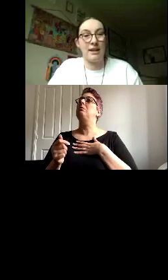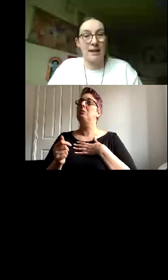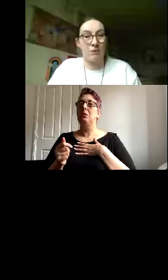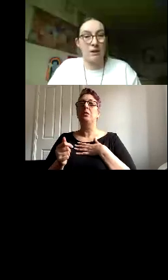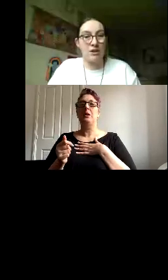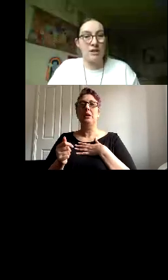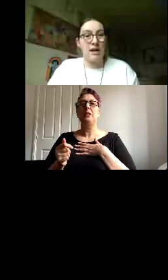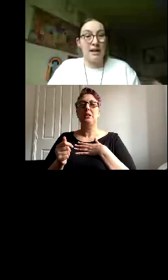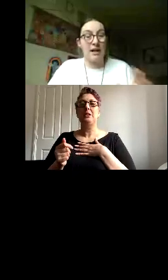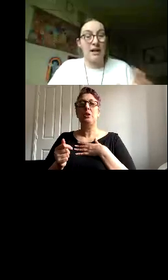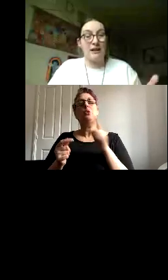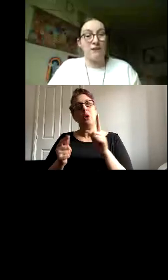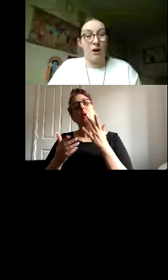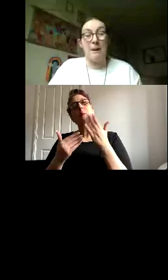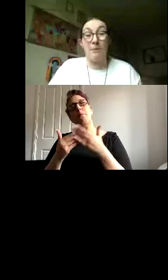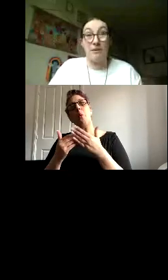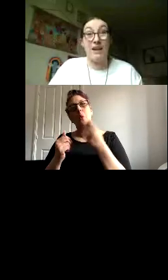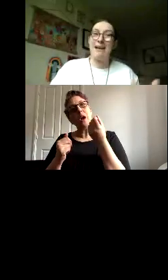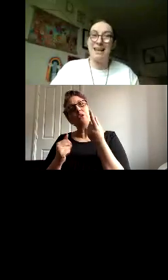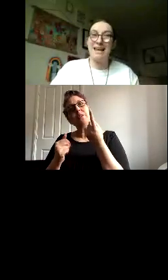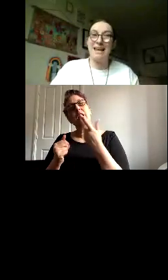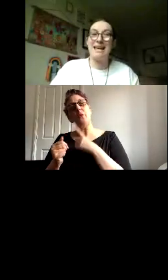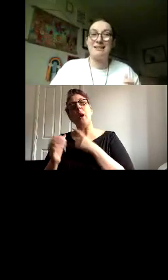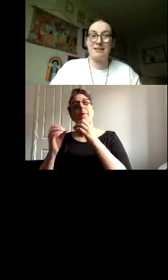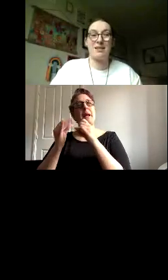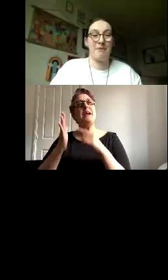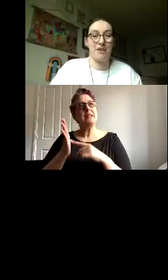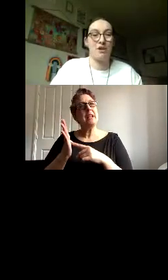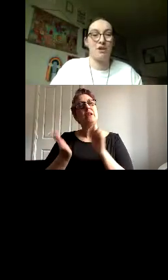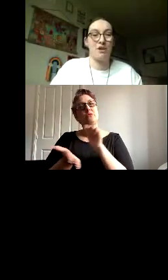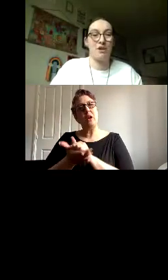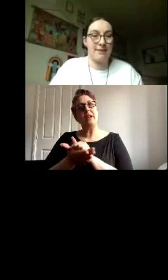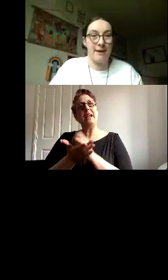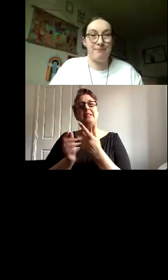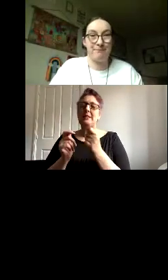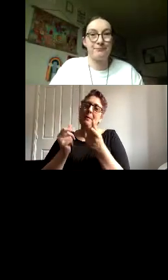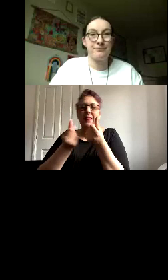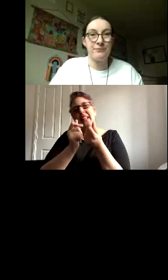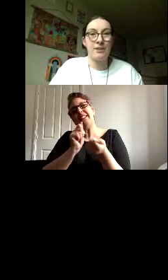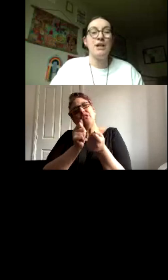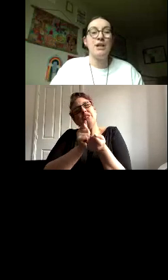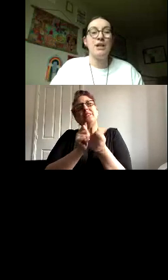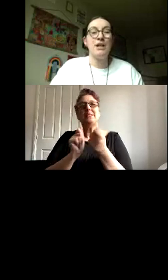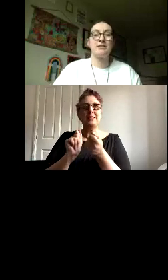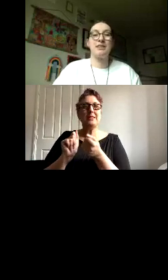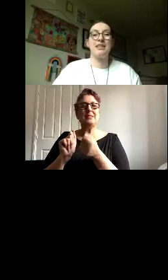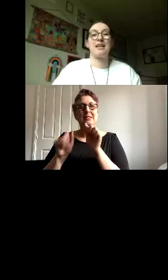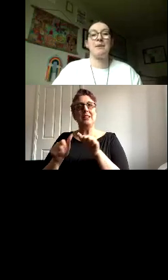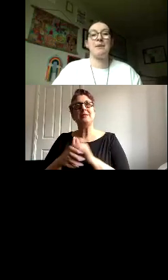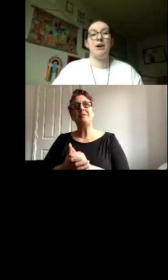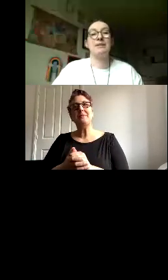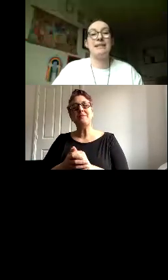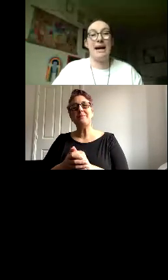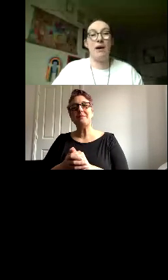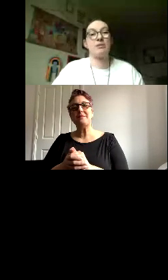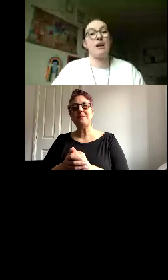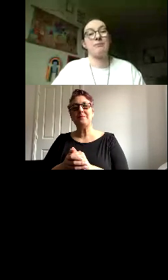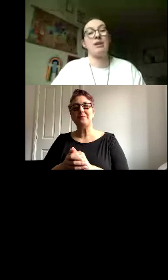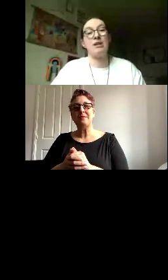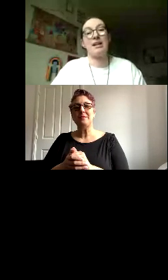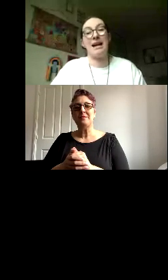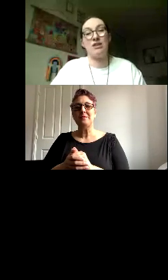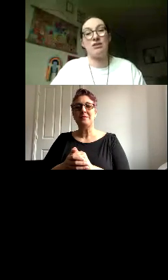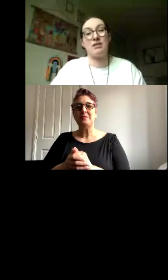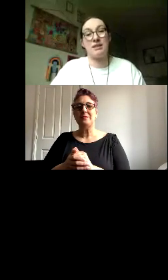an understanding of what BSL is and some of the nuances there. So we're going to think about now